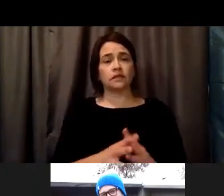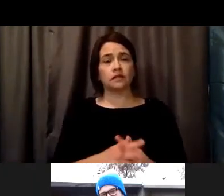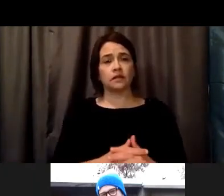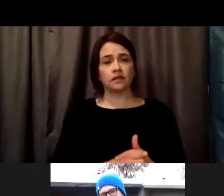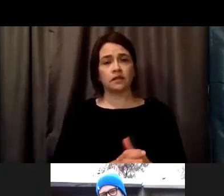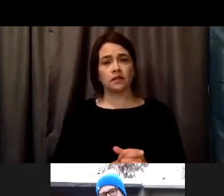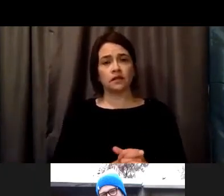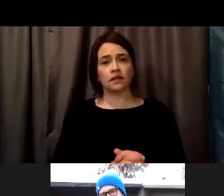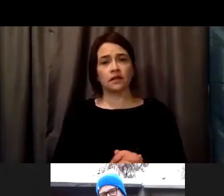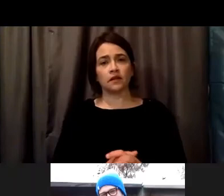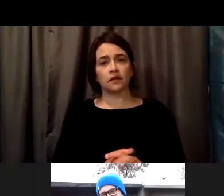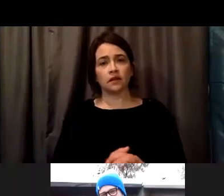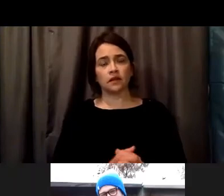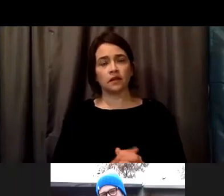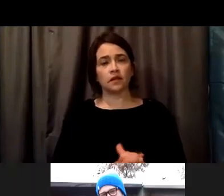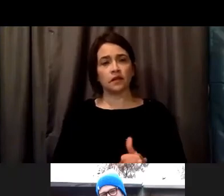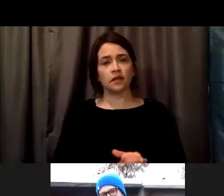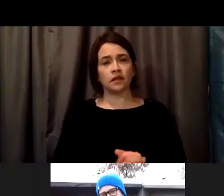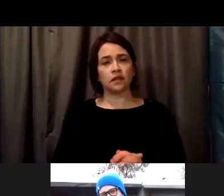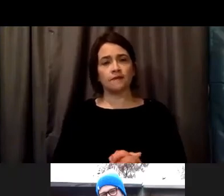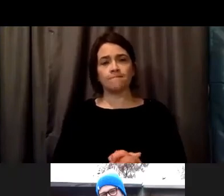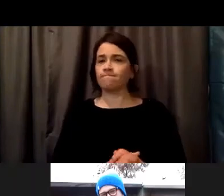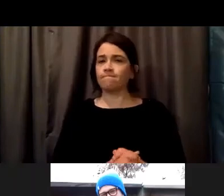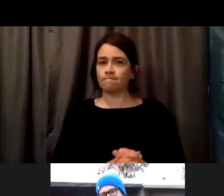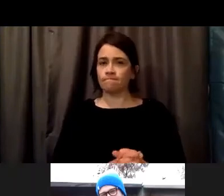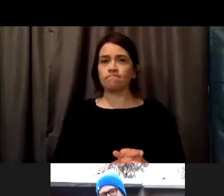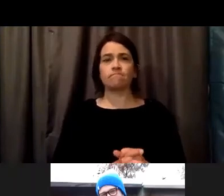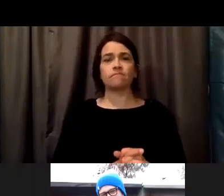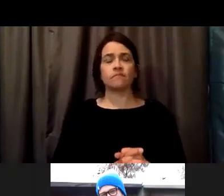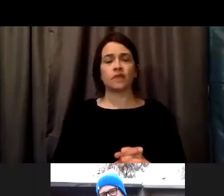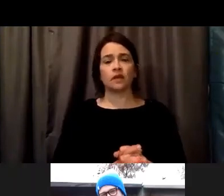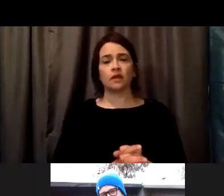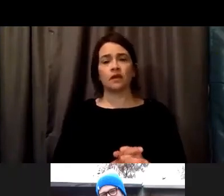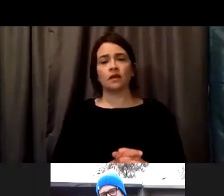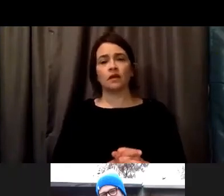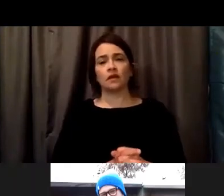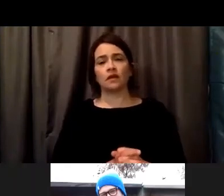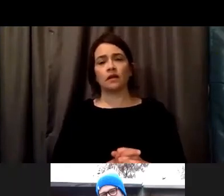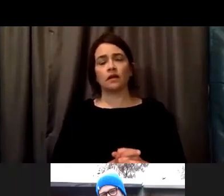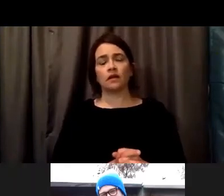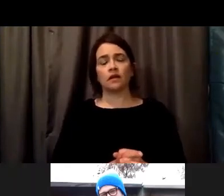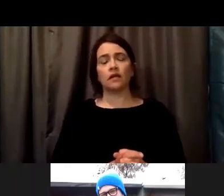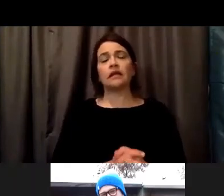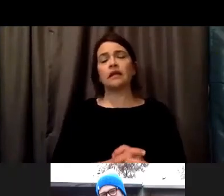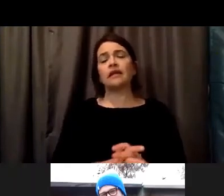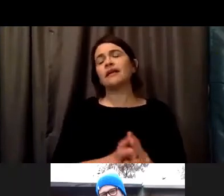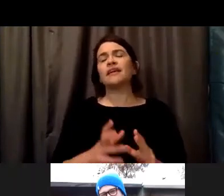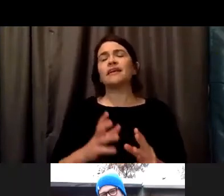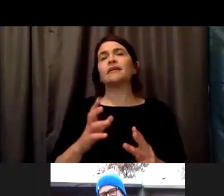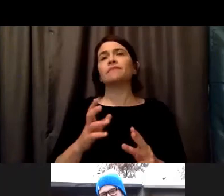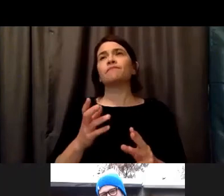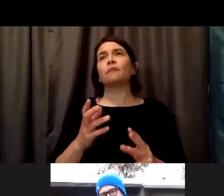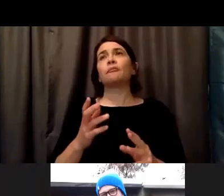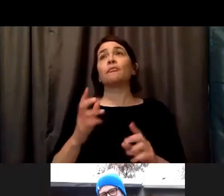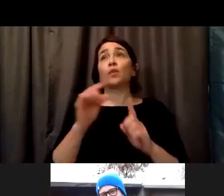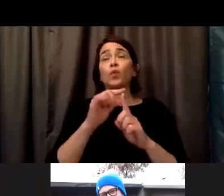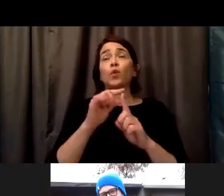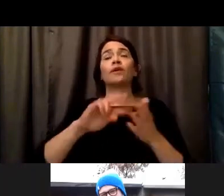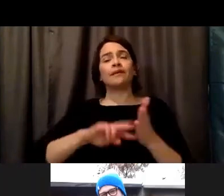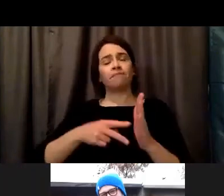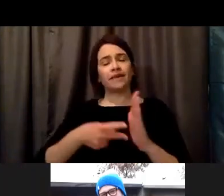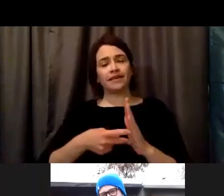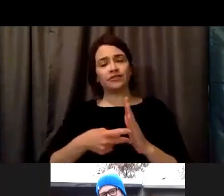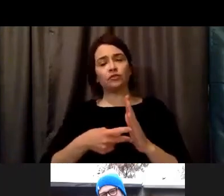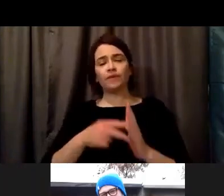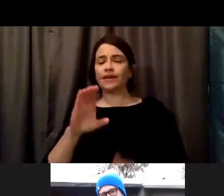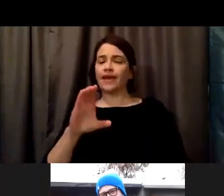anekajun. Anekajun. Jun means sort of a citizen, or so.